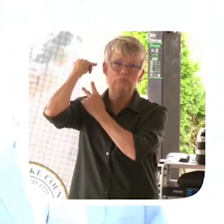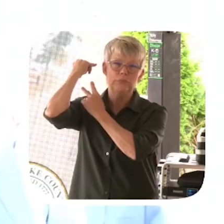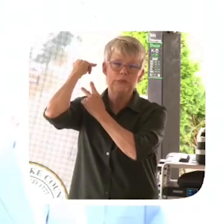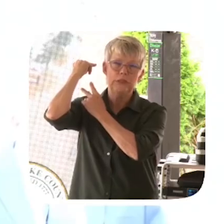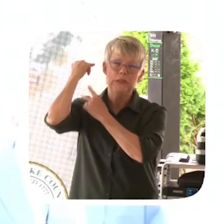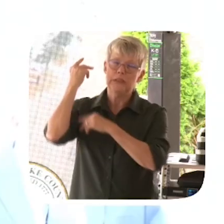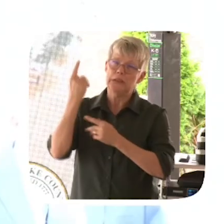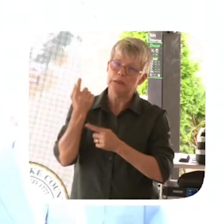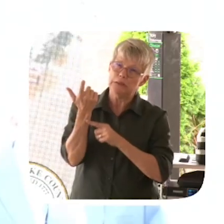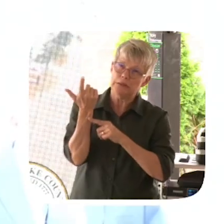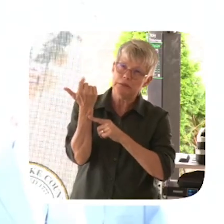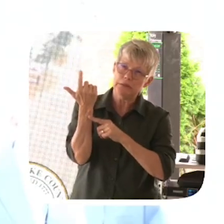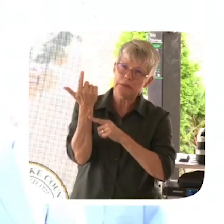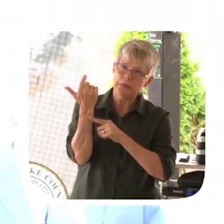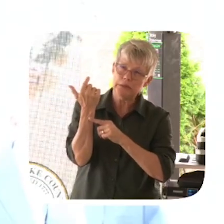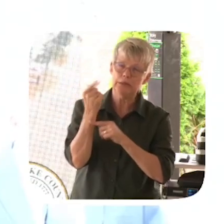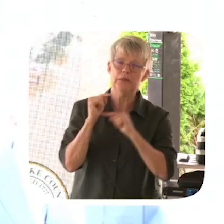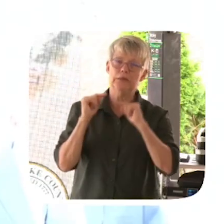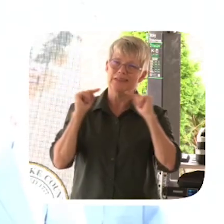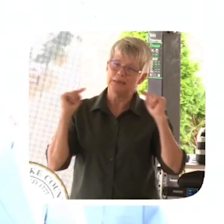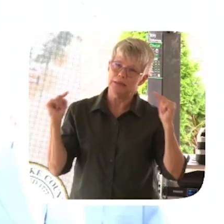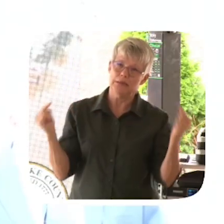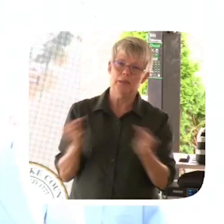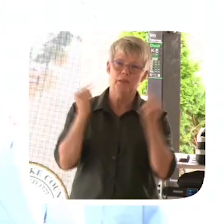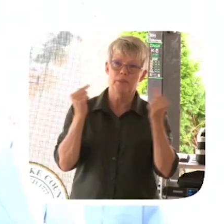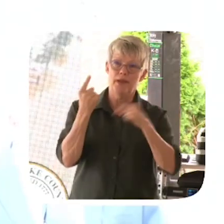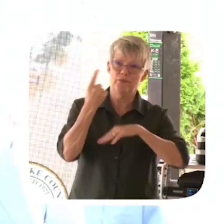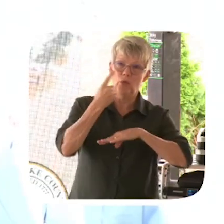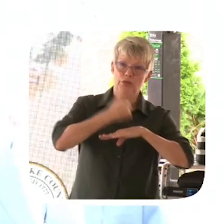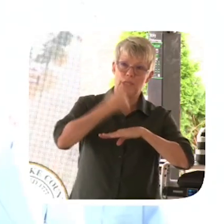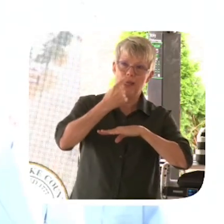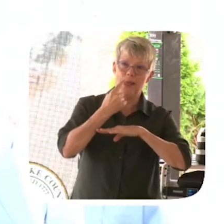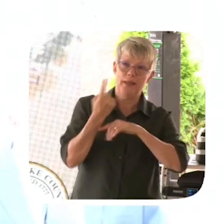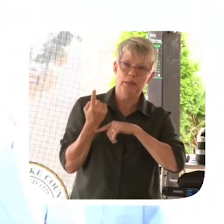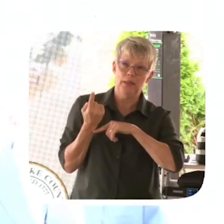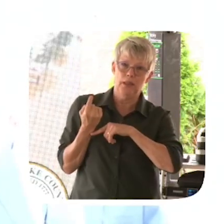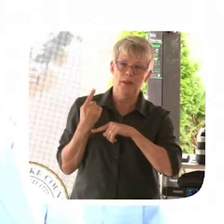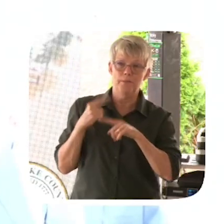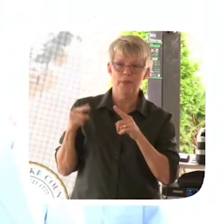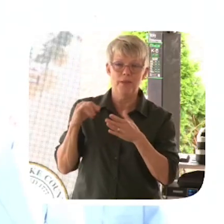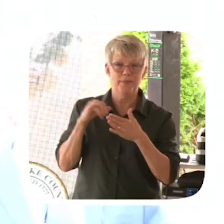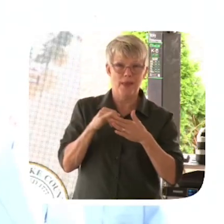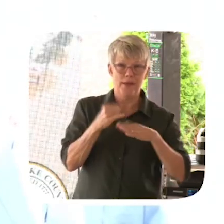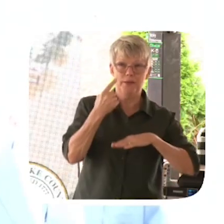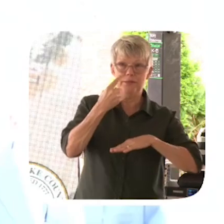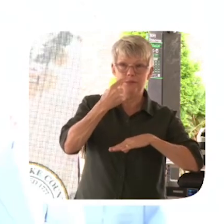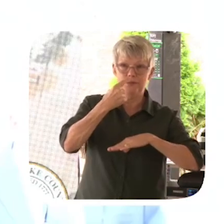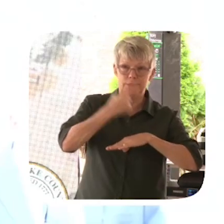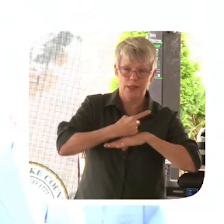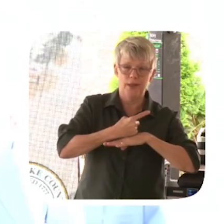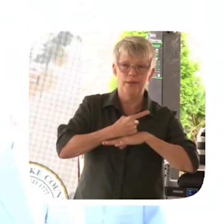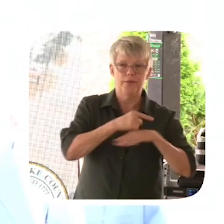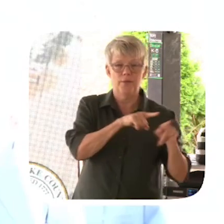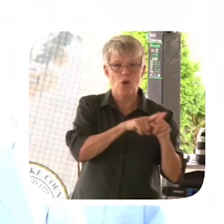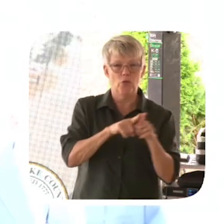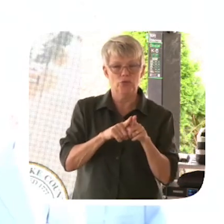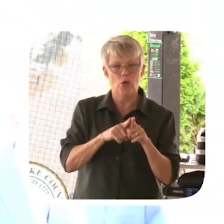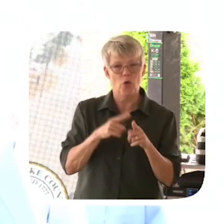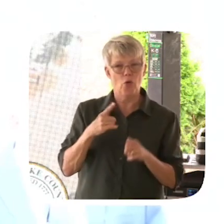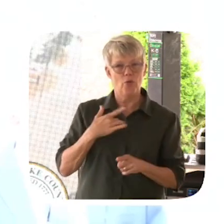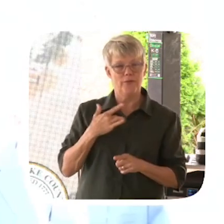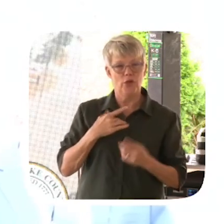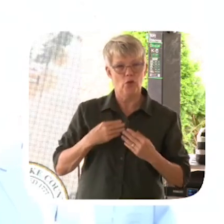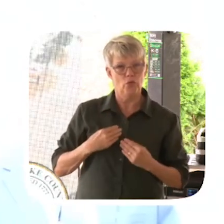day 1 year ago, but a day that was not without a lot of